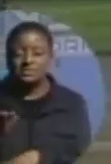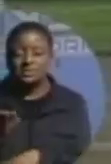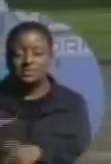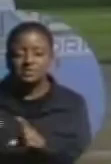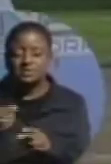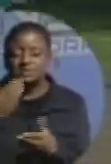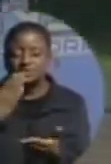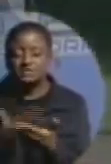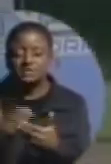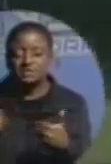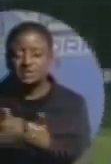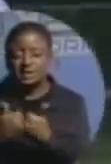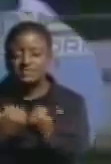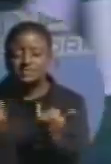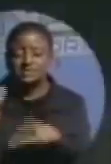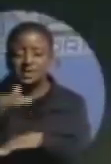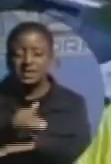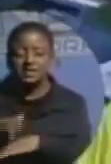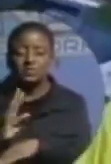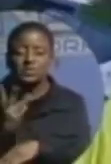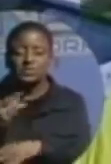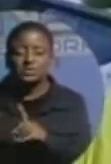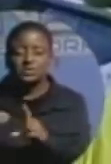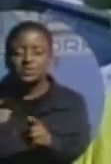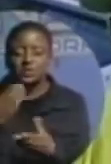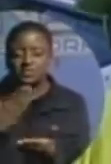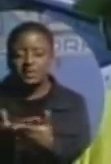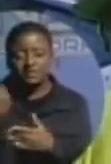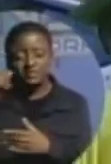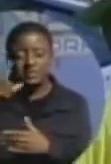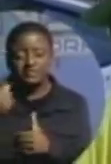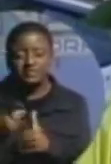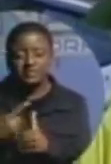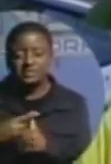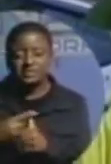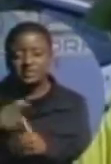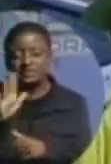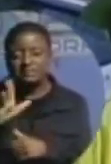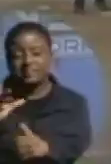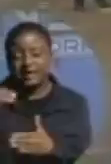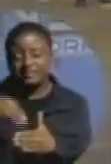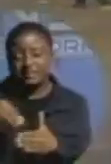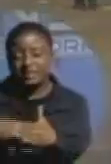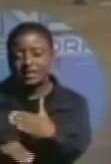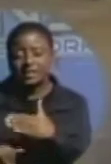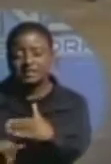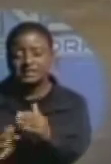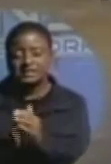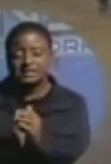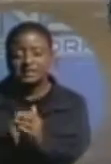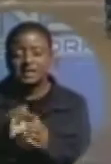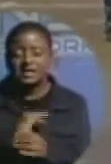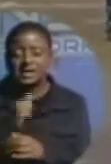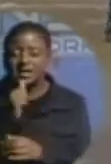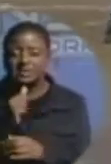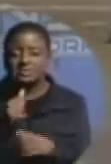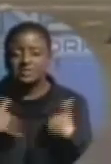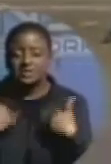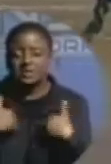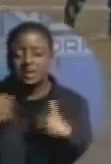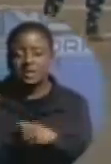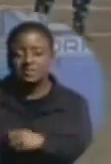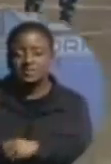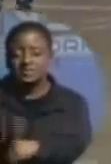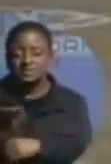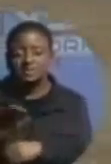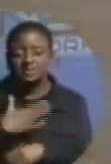did the things that we needed to do. We were doing good for the first five innings, I think. And I'm a young pitcher. My arm started to hurt, I guess, and I wanted